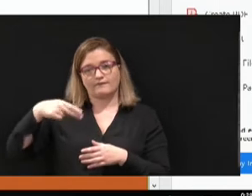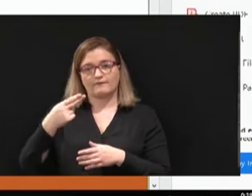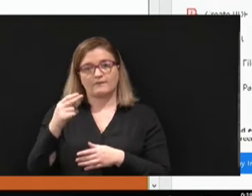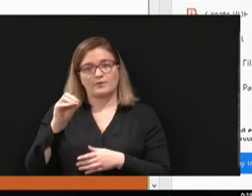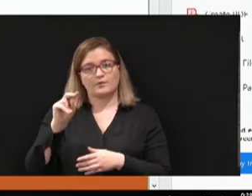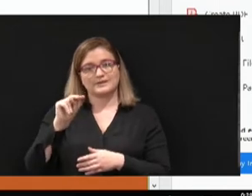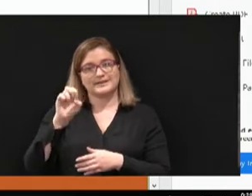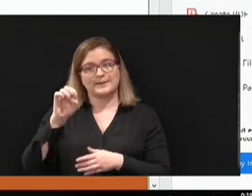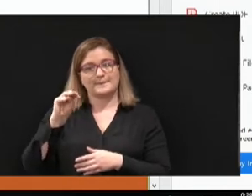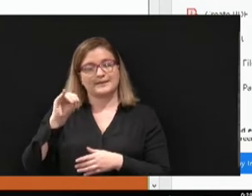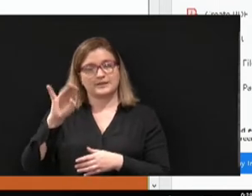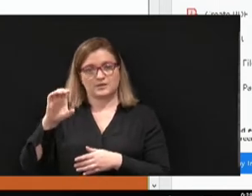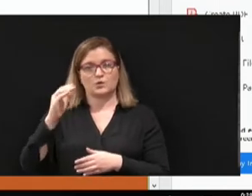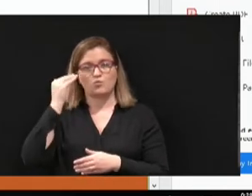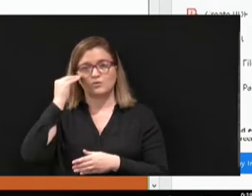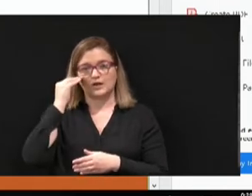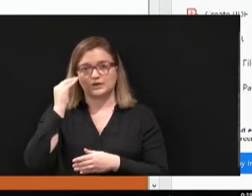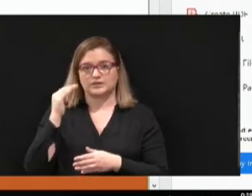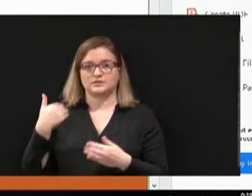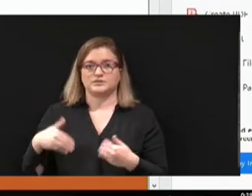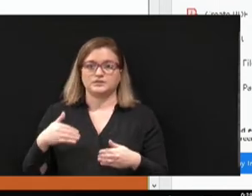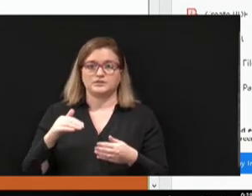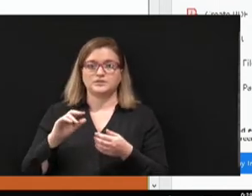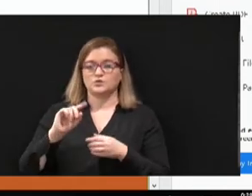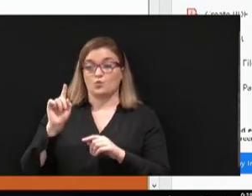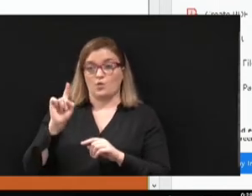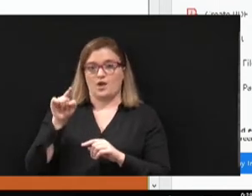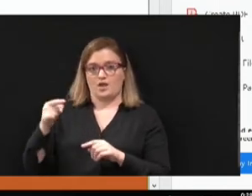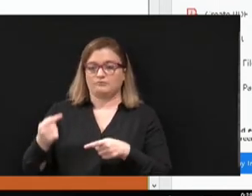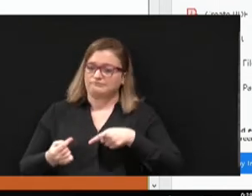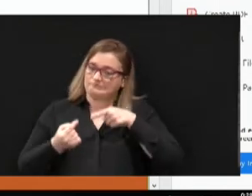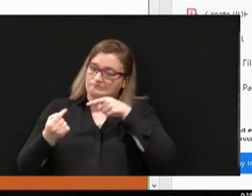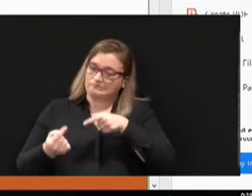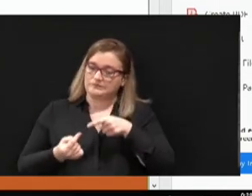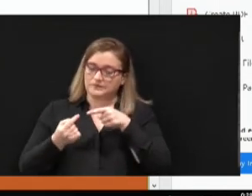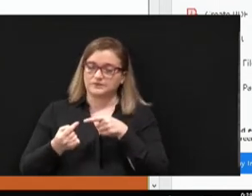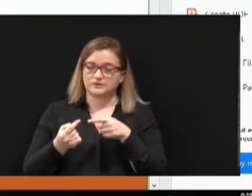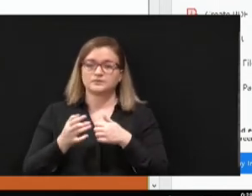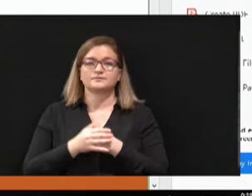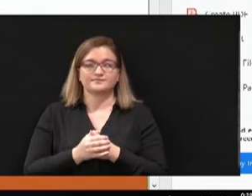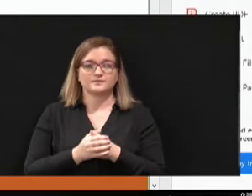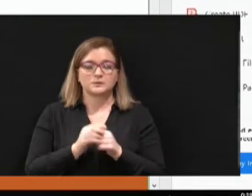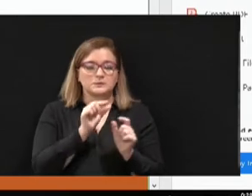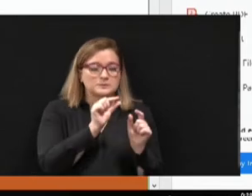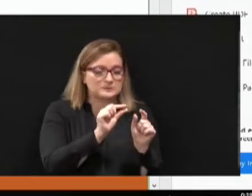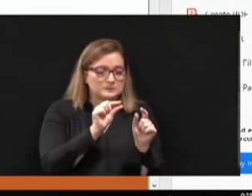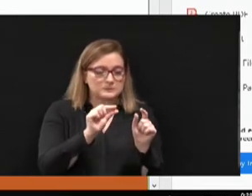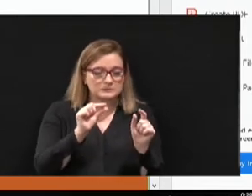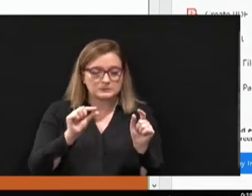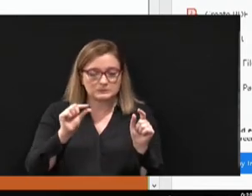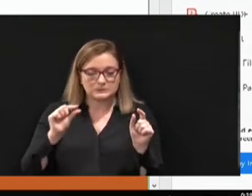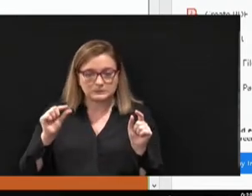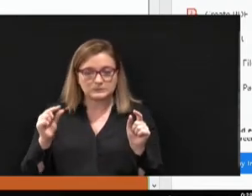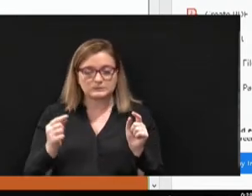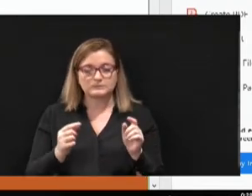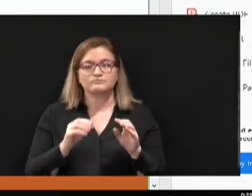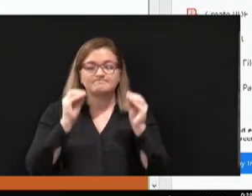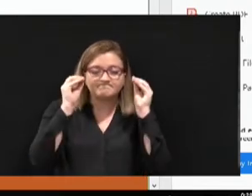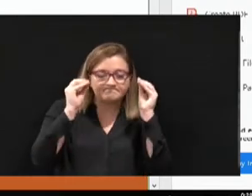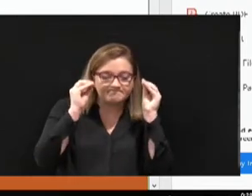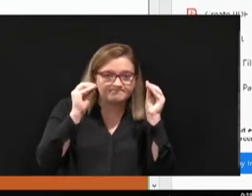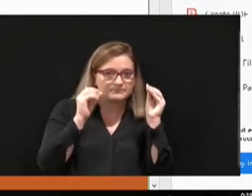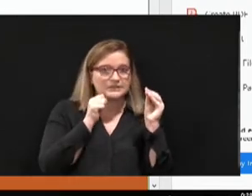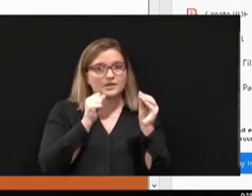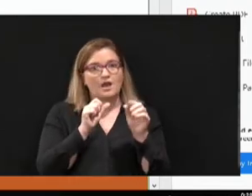instruction, and doing it in small, moderate amounts is what you need to do. You're not going to do an hour-long phonemic